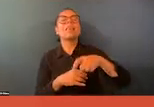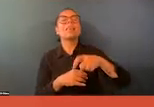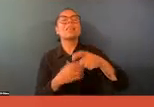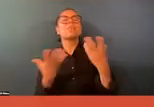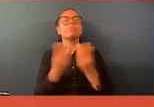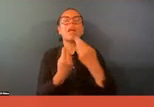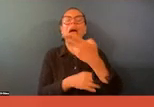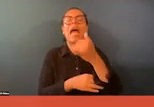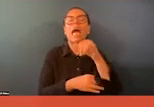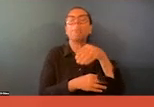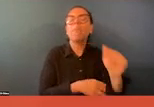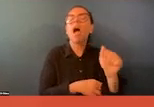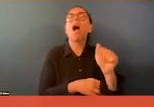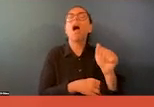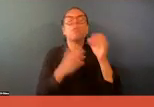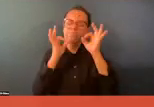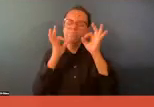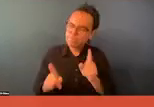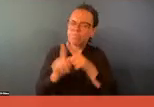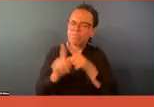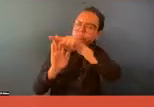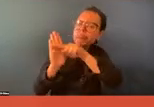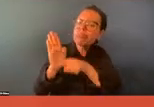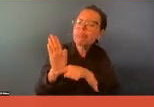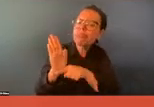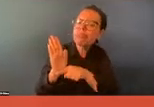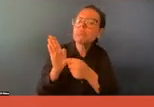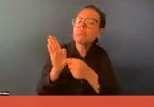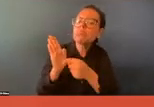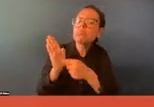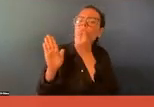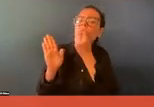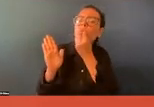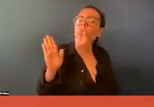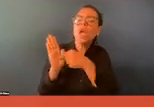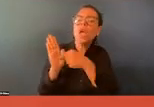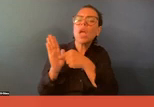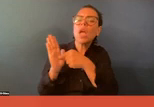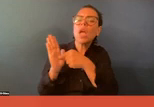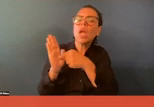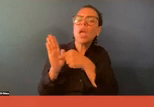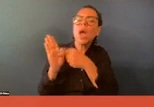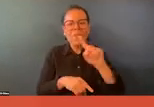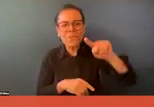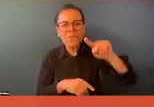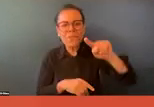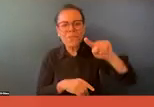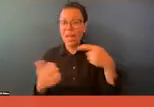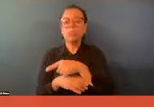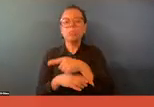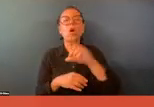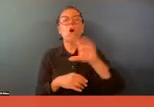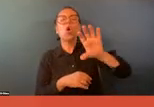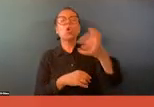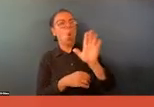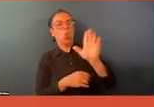imams on MNCH and nutrition. The training package is based on the National Communication Program's